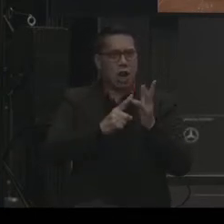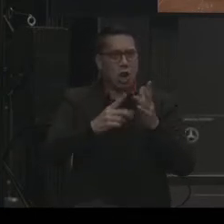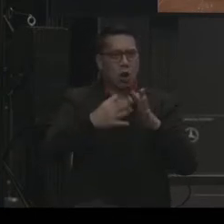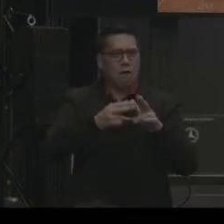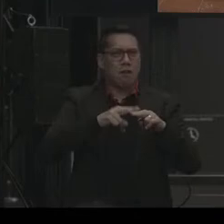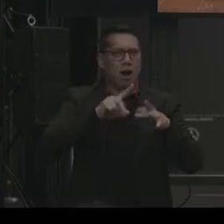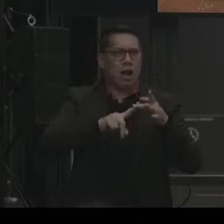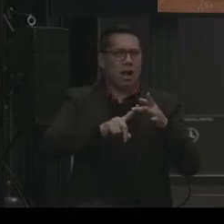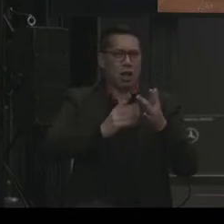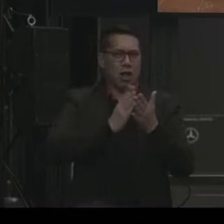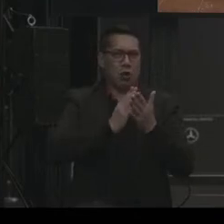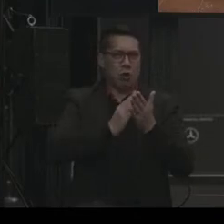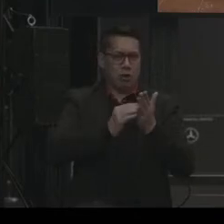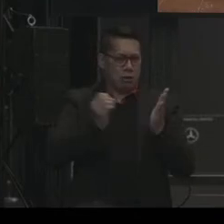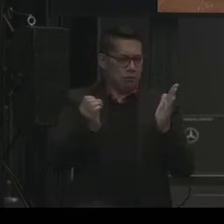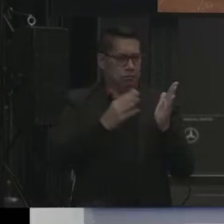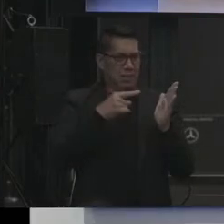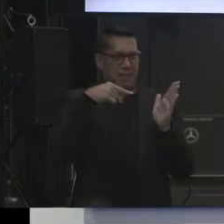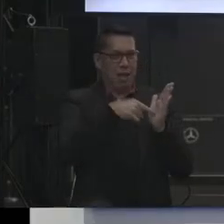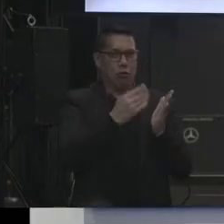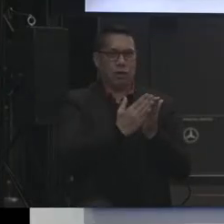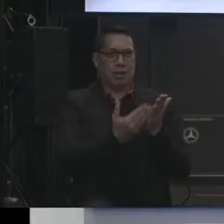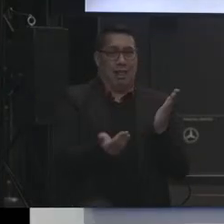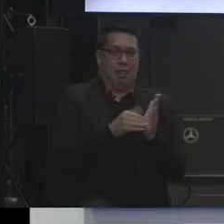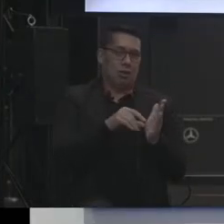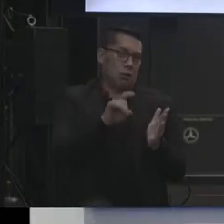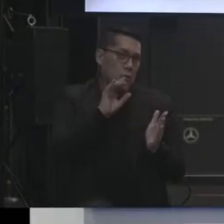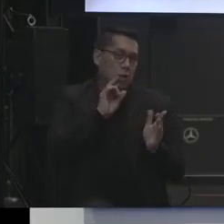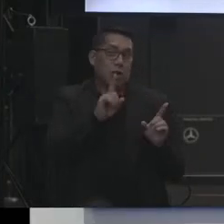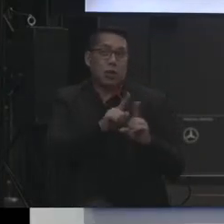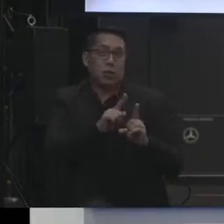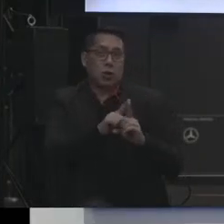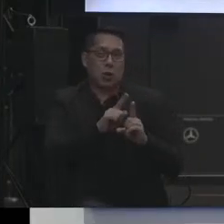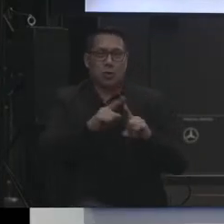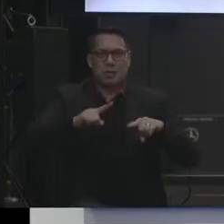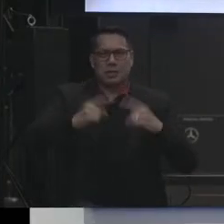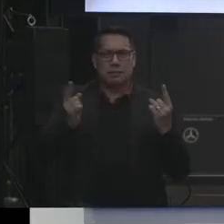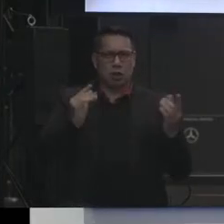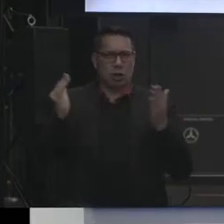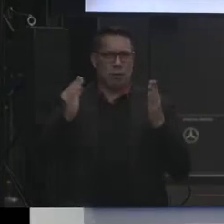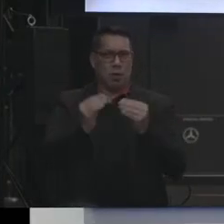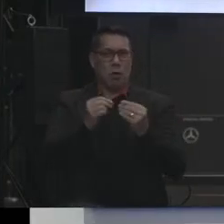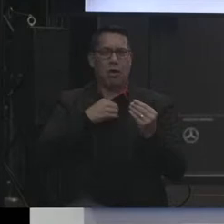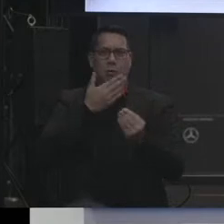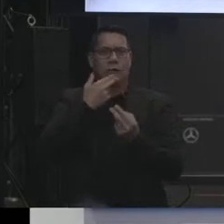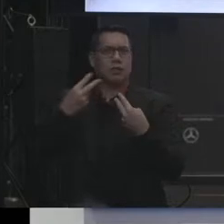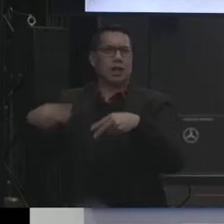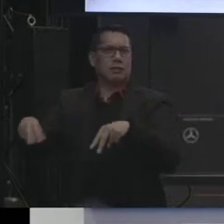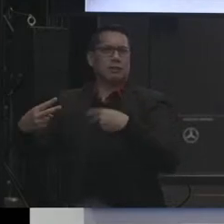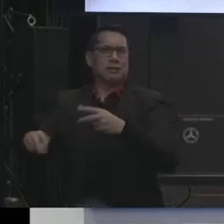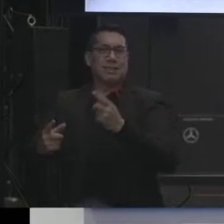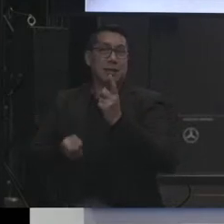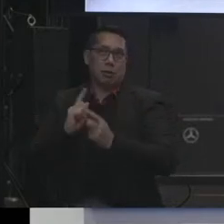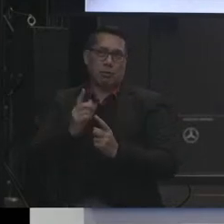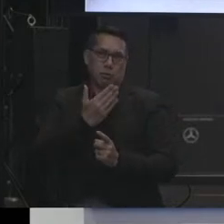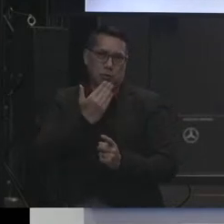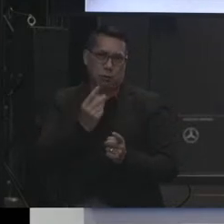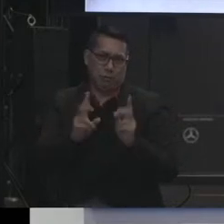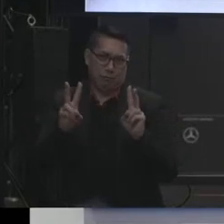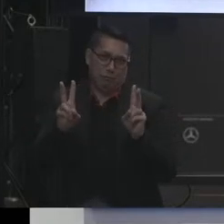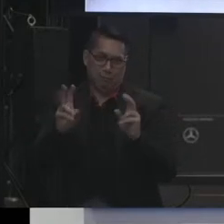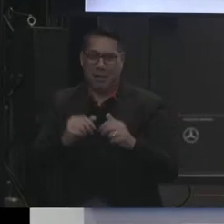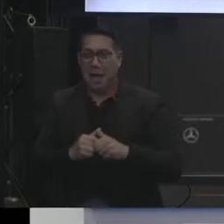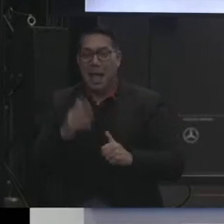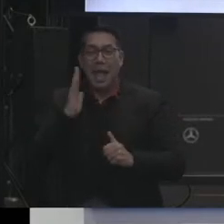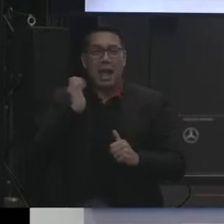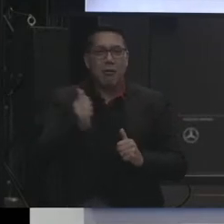me also is quite humorous in contrast with like a, you know, beautiful dance, sometimes beautiful. But